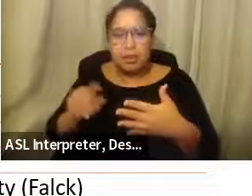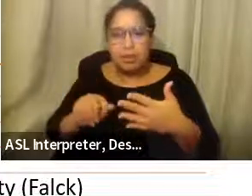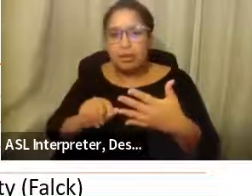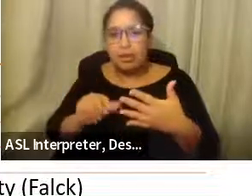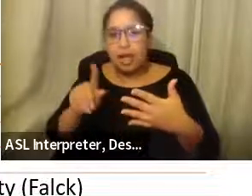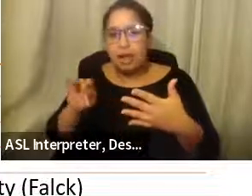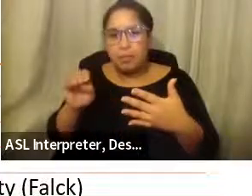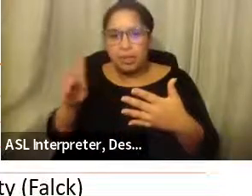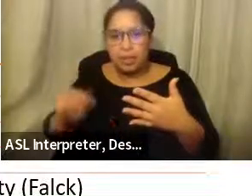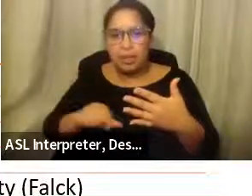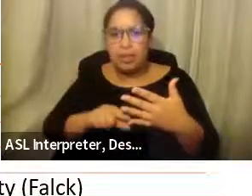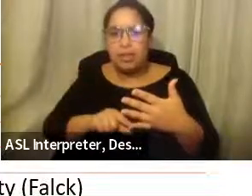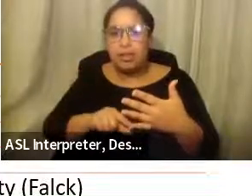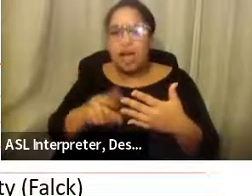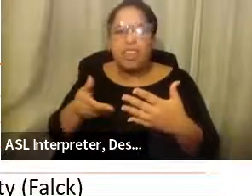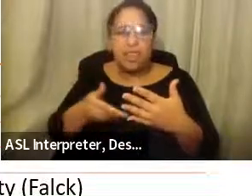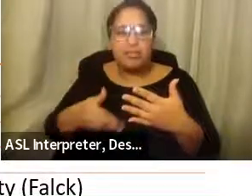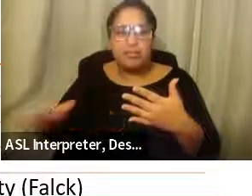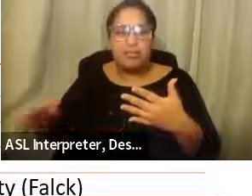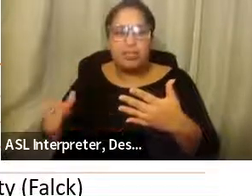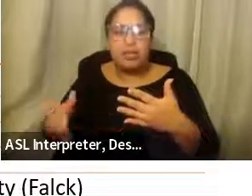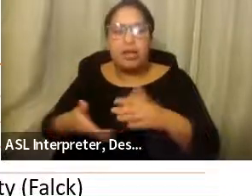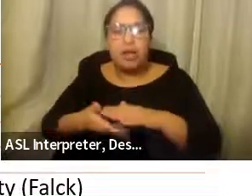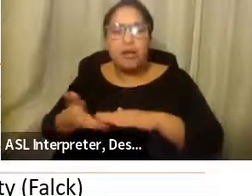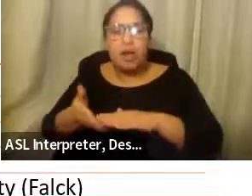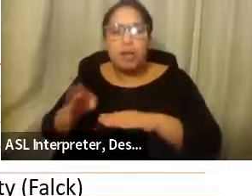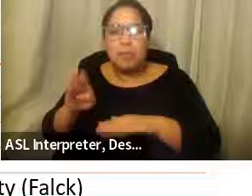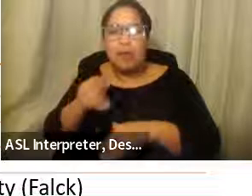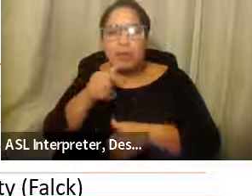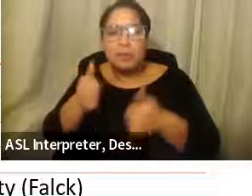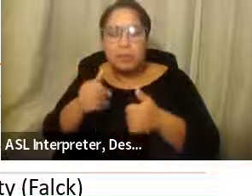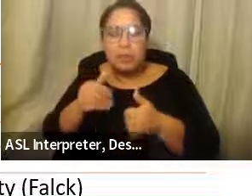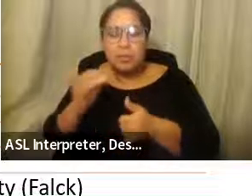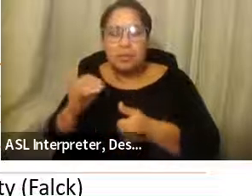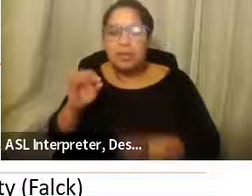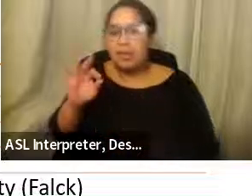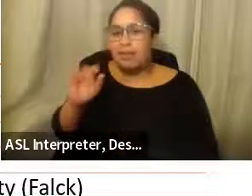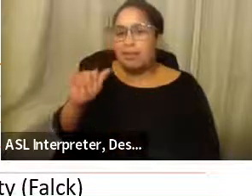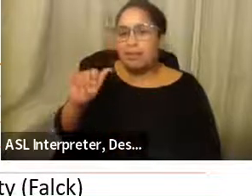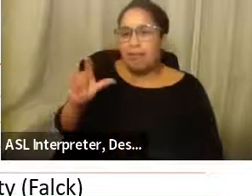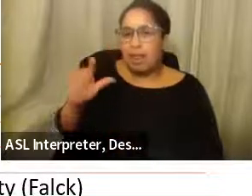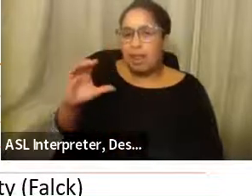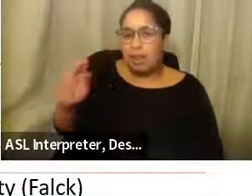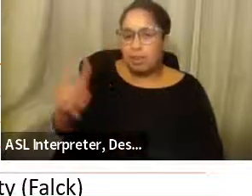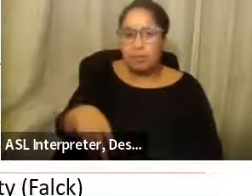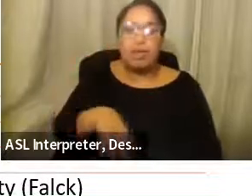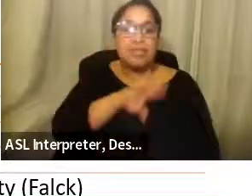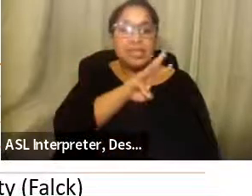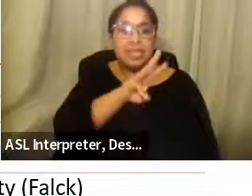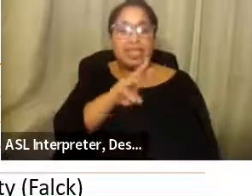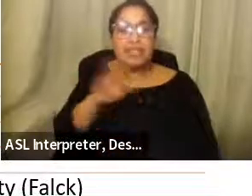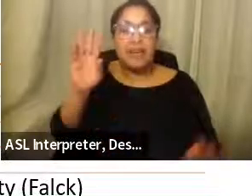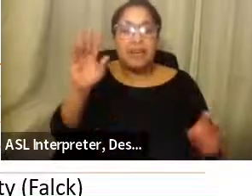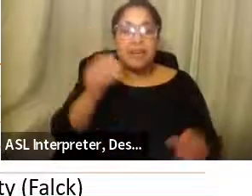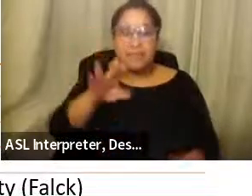is the ambulance services run by FELC. We have 6 fire and EMS dispatch centers, so they're the ones that answer